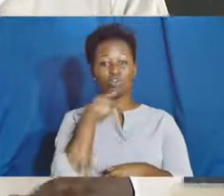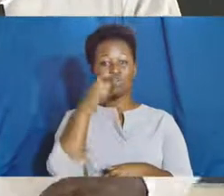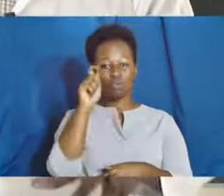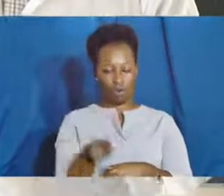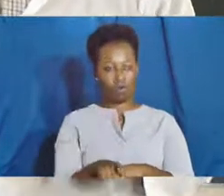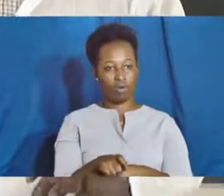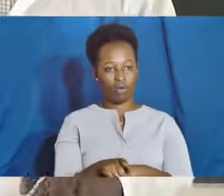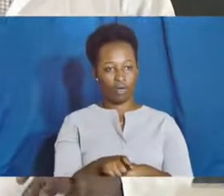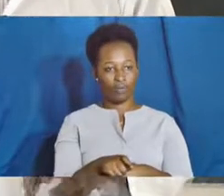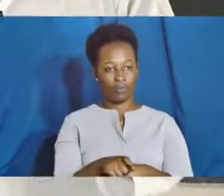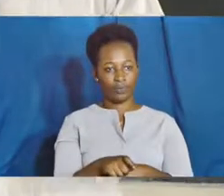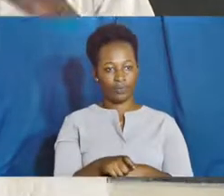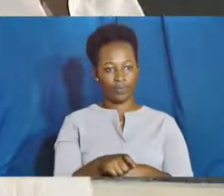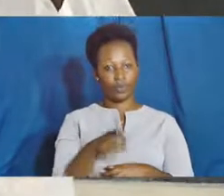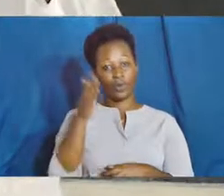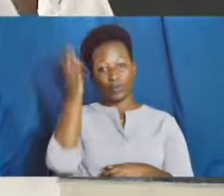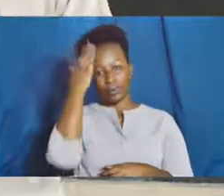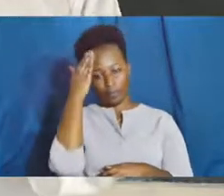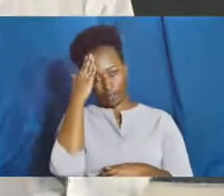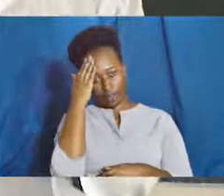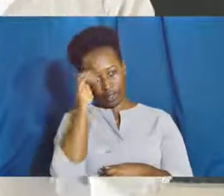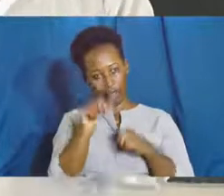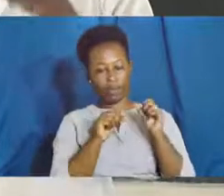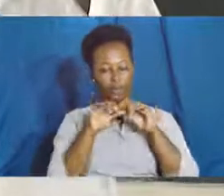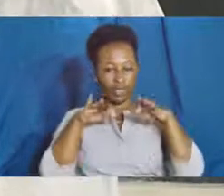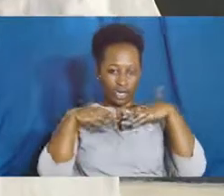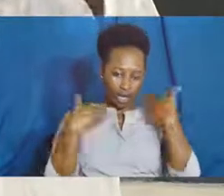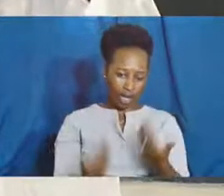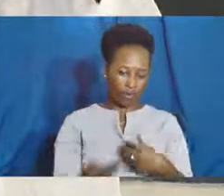recall on how the devices that